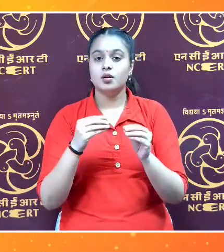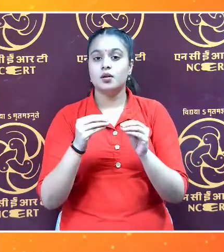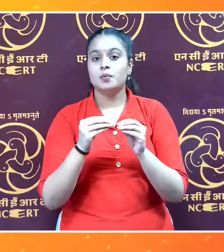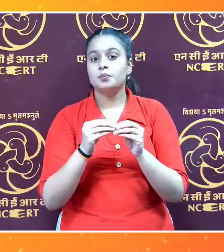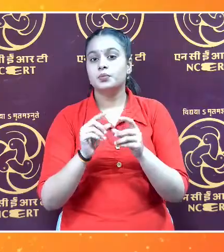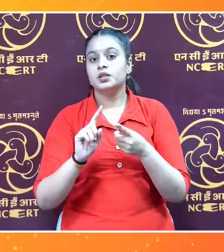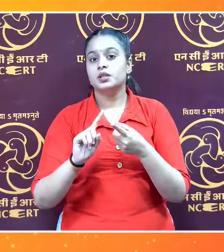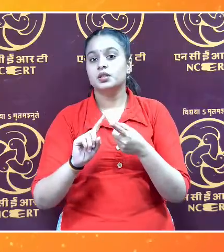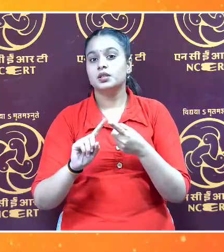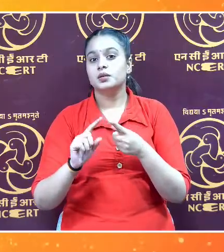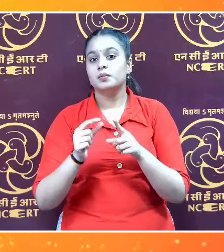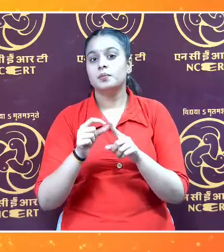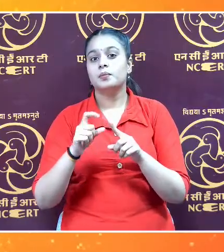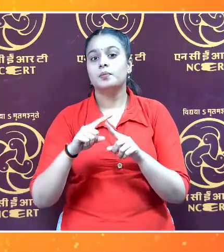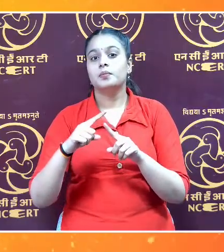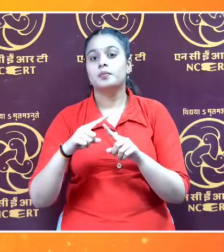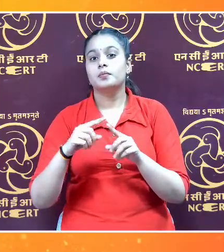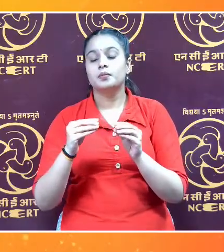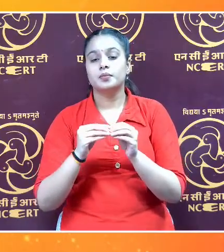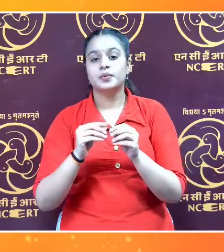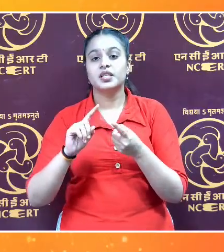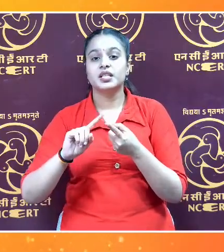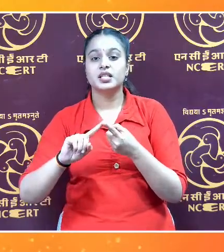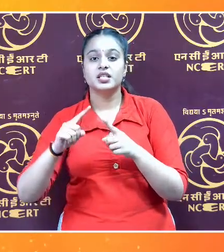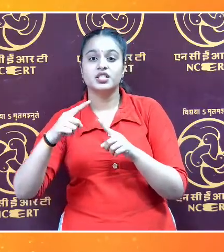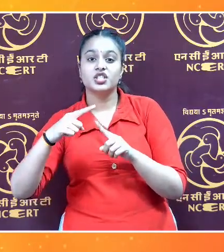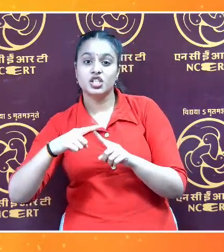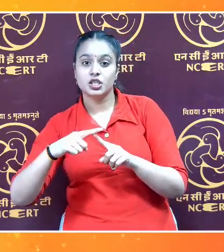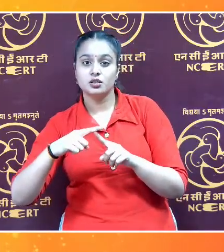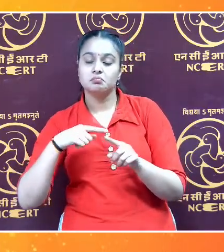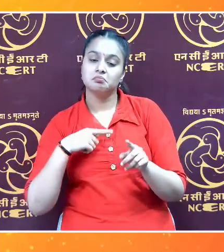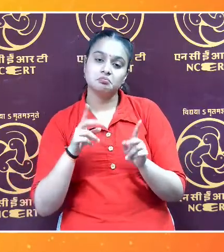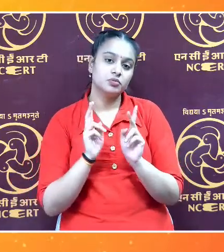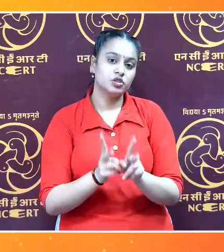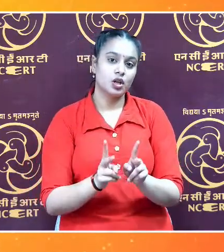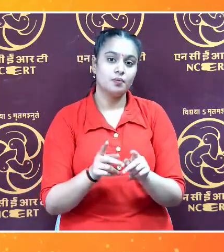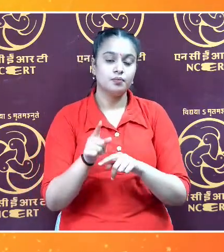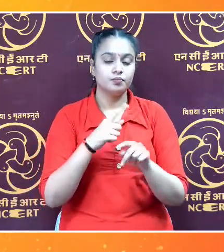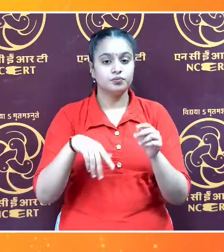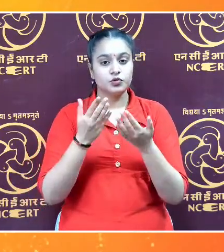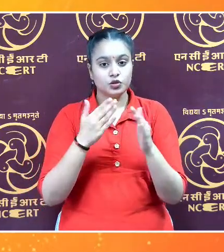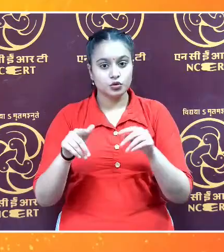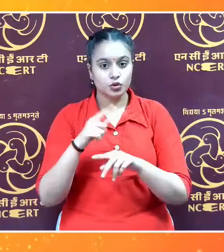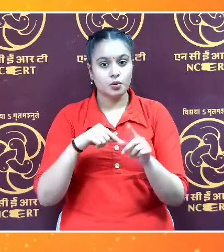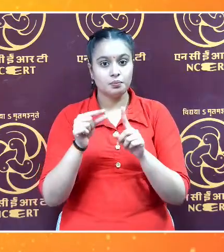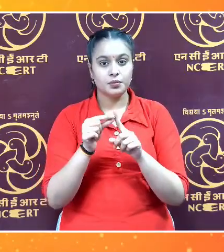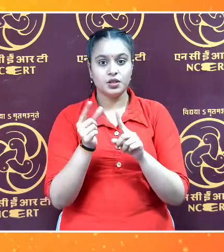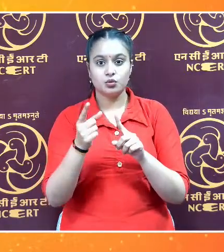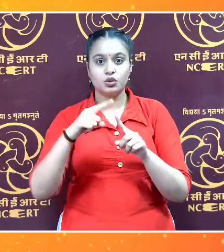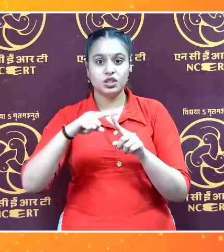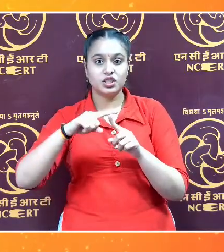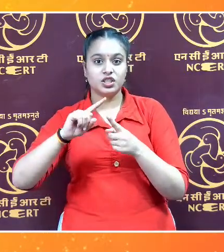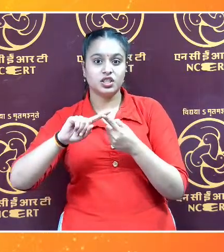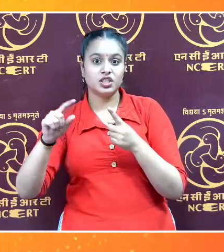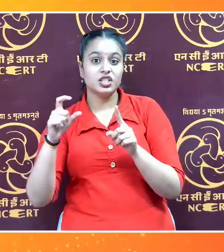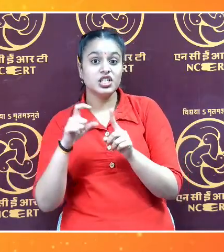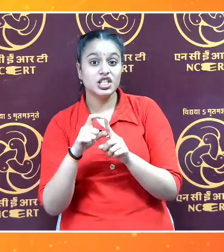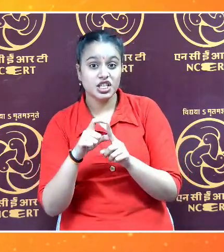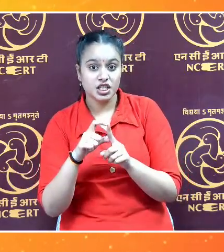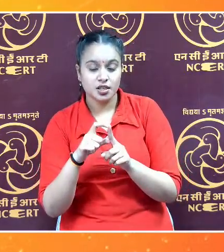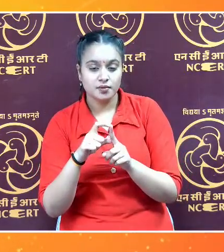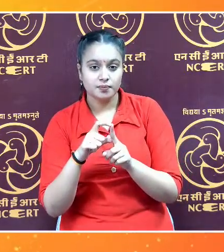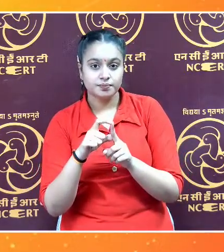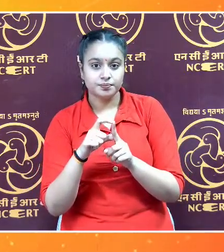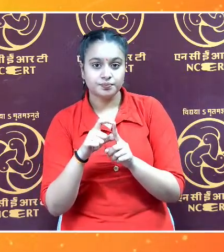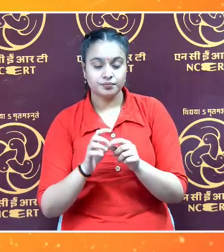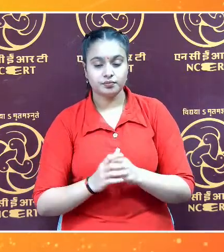will stay pet. It will not become betted? No, it will not. Oh. Have you heard children saying putted? Yes, I have somewhere. heard that. Yes, people say